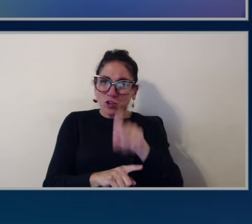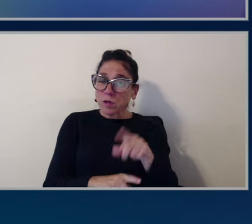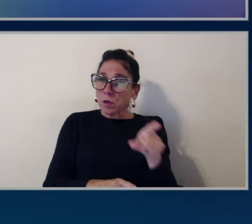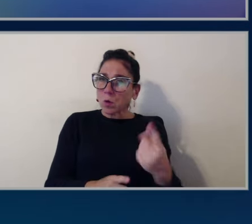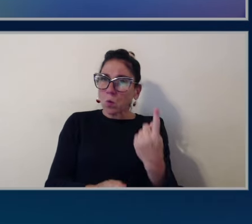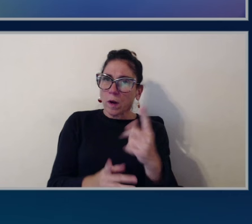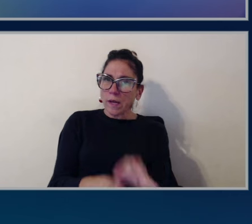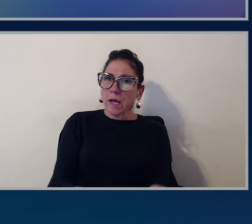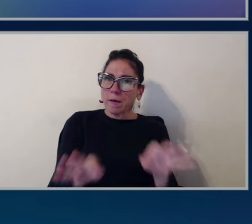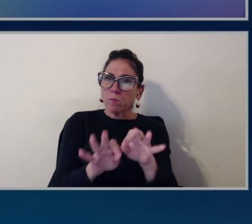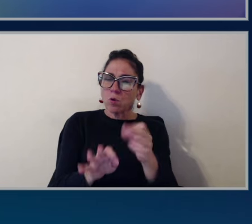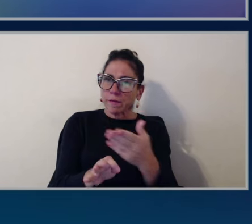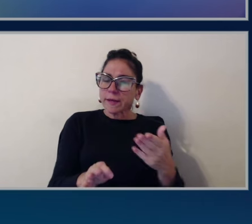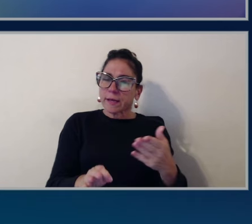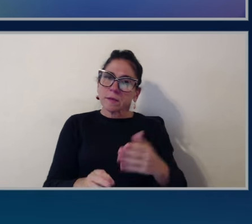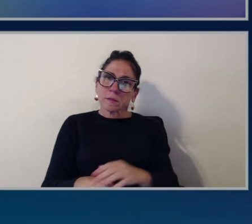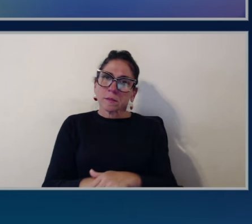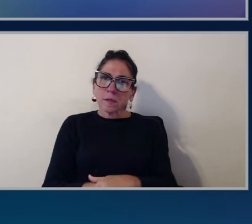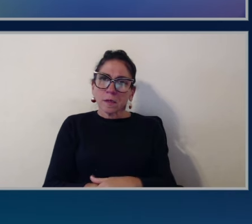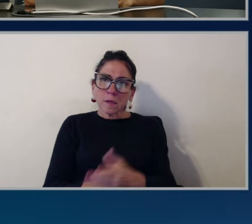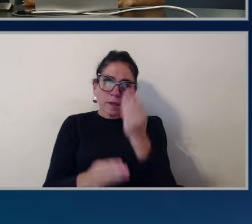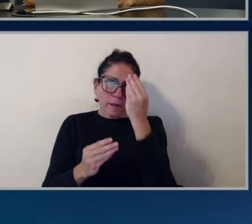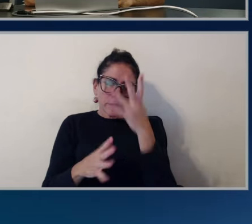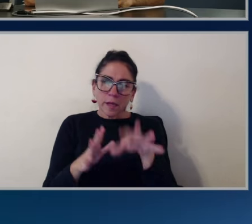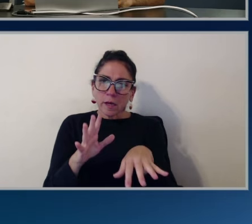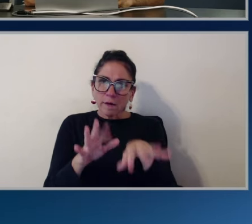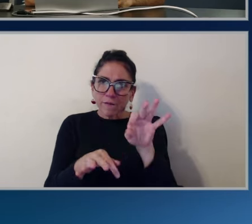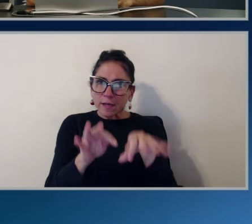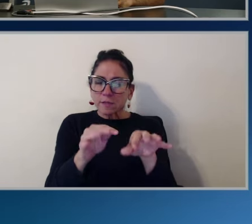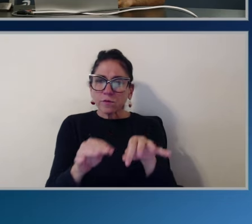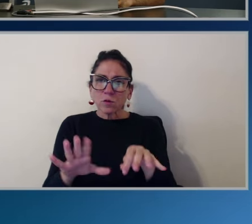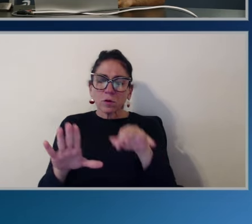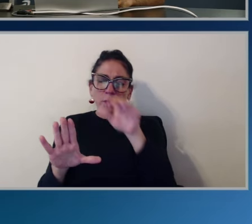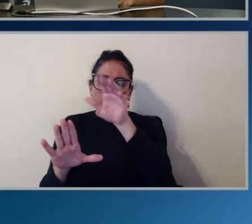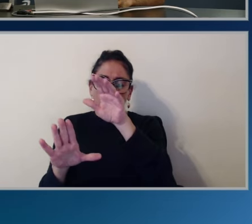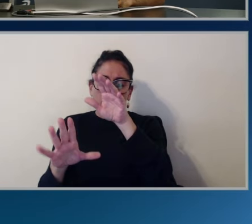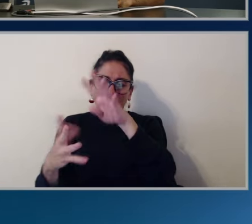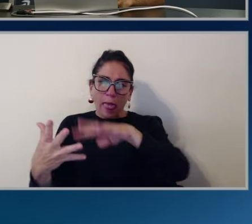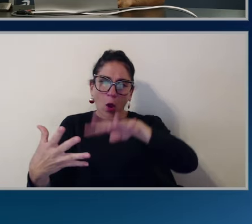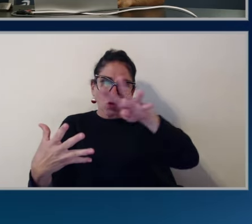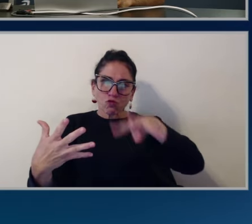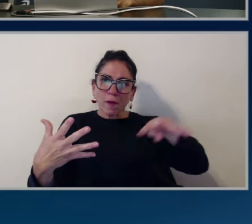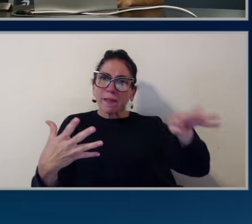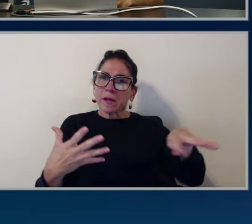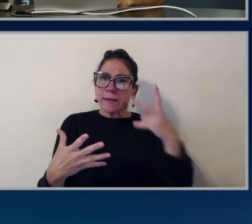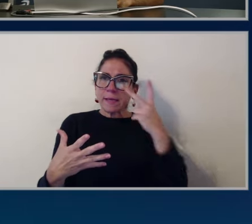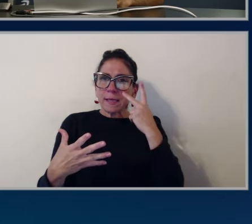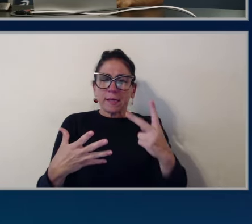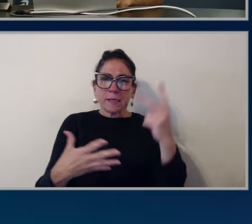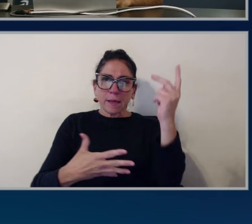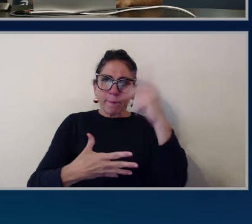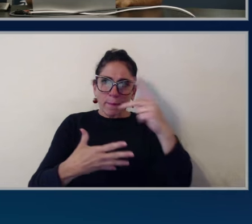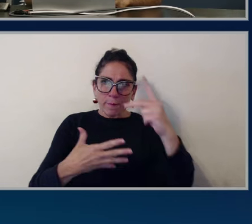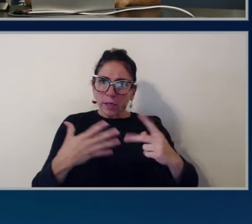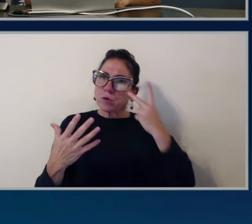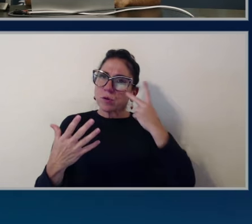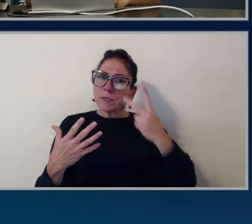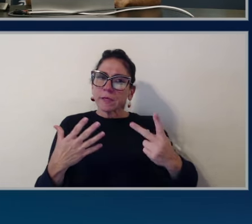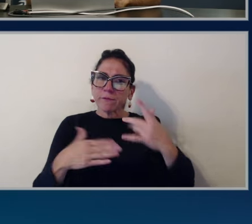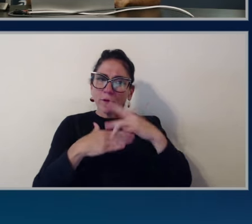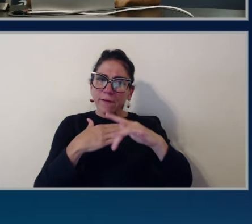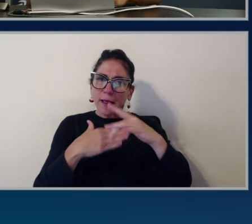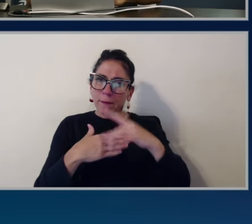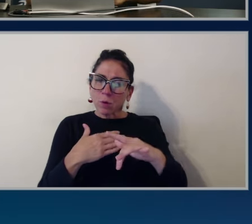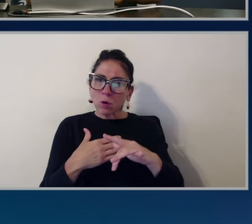data scientists probably do, especially for regression algorithms, is they look at, like, the correlation matrix and see if there are variables that are